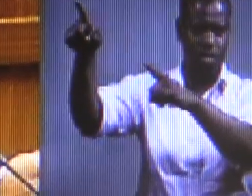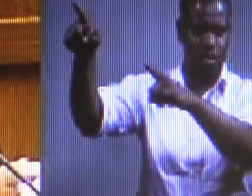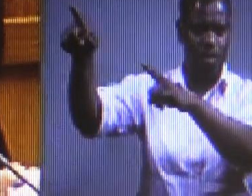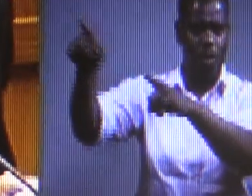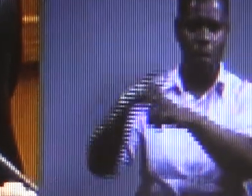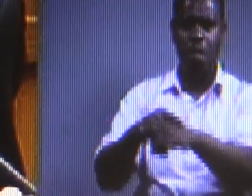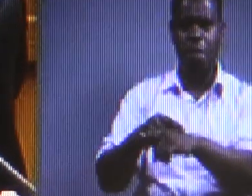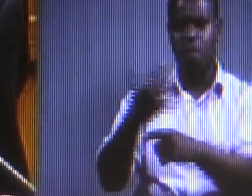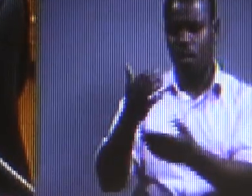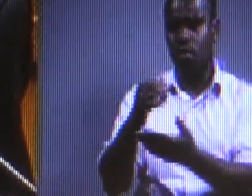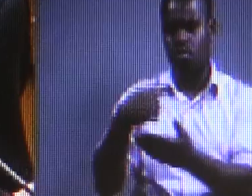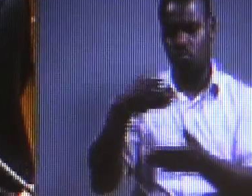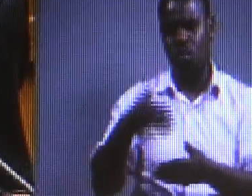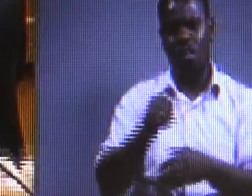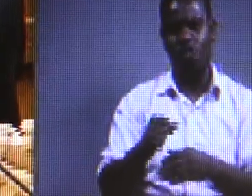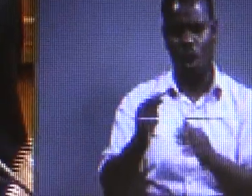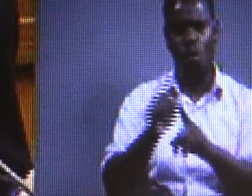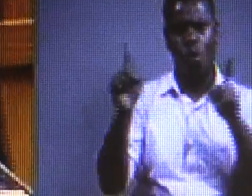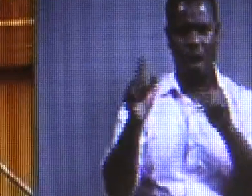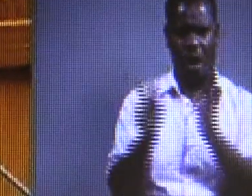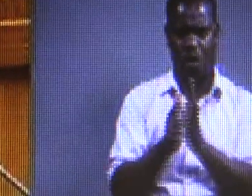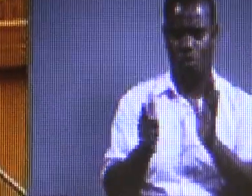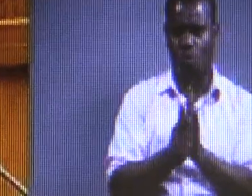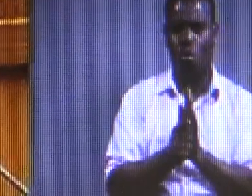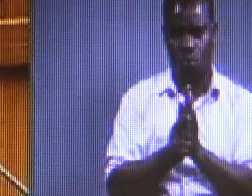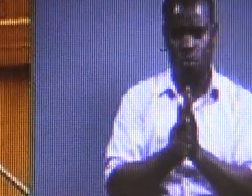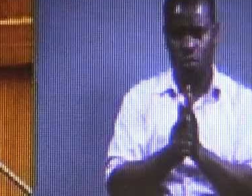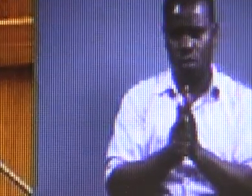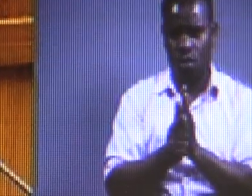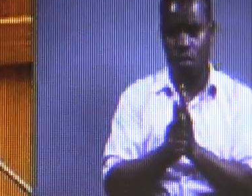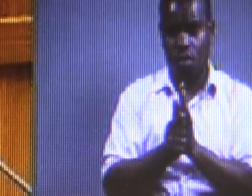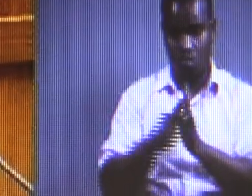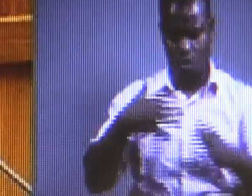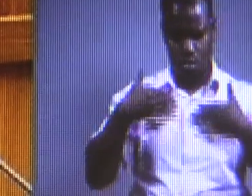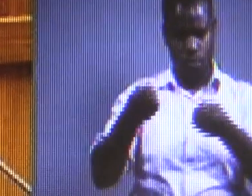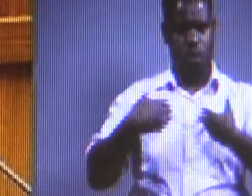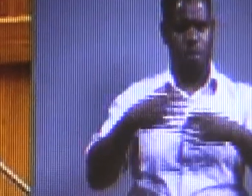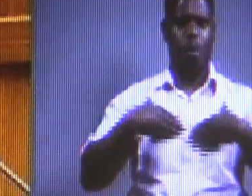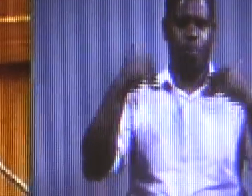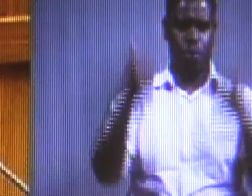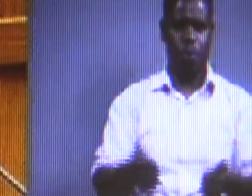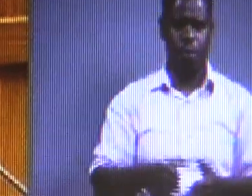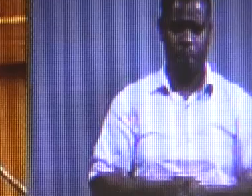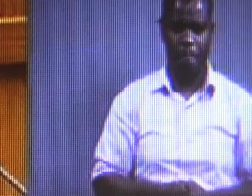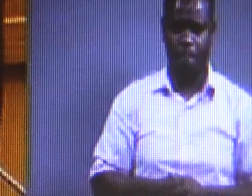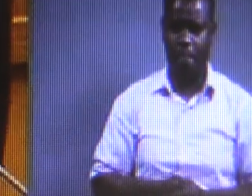Otherwise, I would be packed with morphine and I would not be able to speak to you, Mr. President. On November